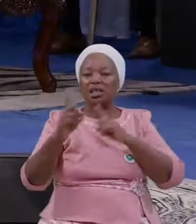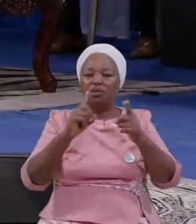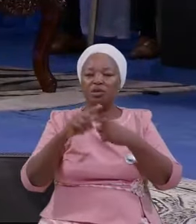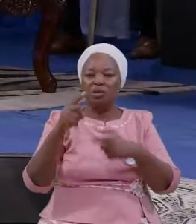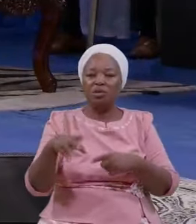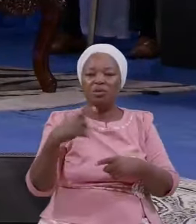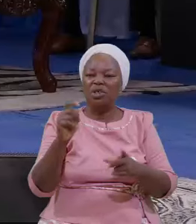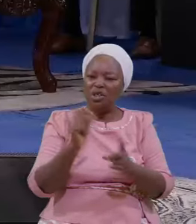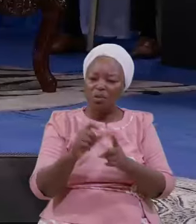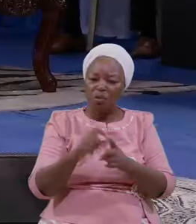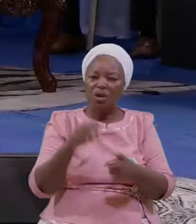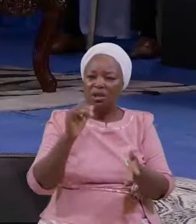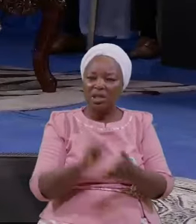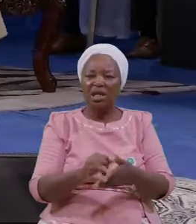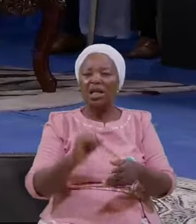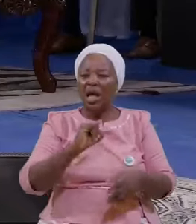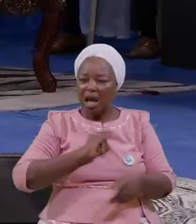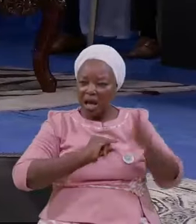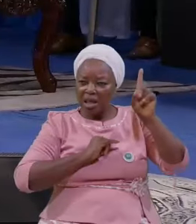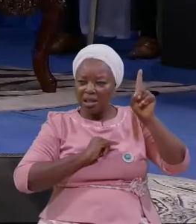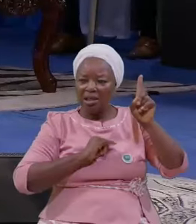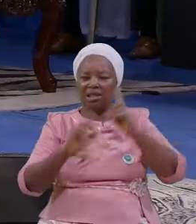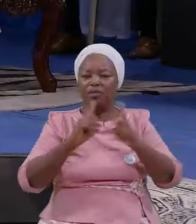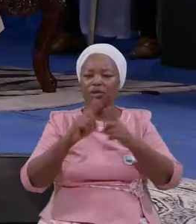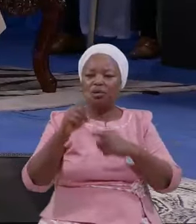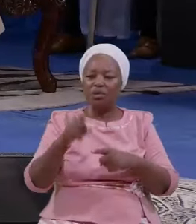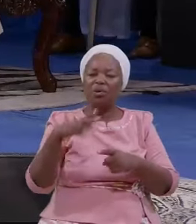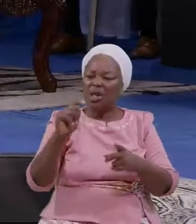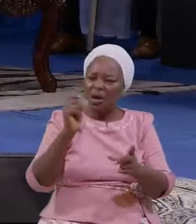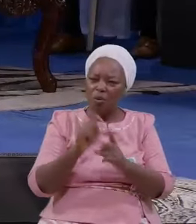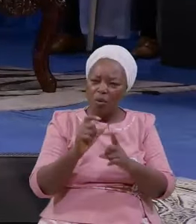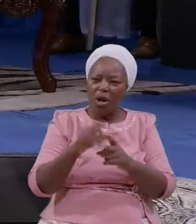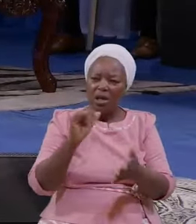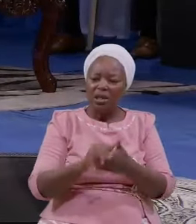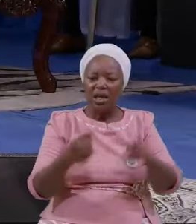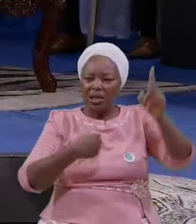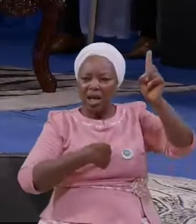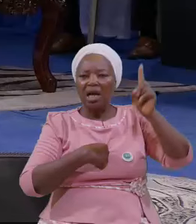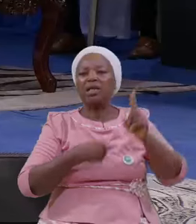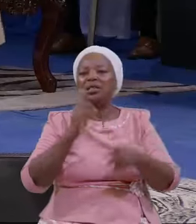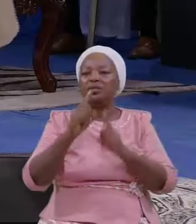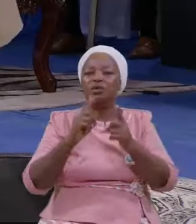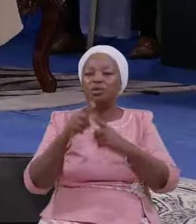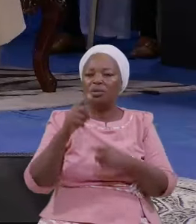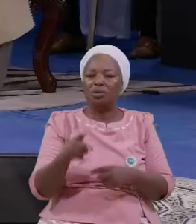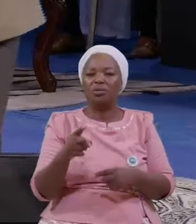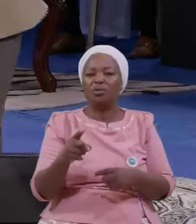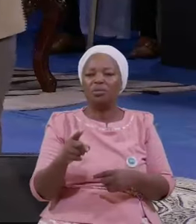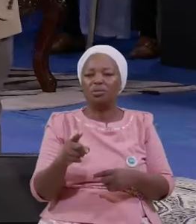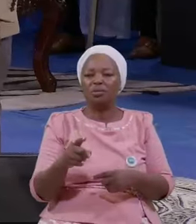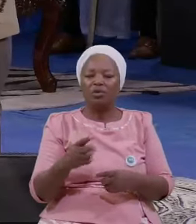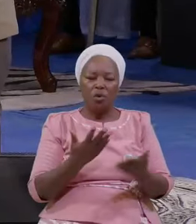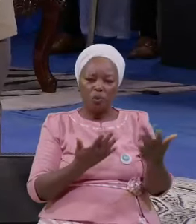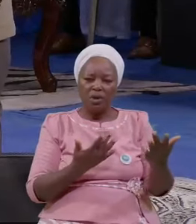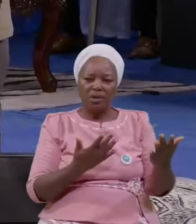I speak unto you. The words that I speak unto you. Hold on. That